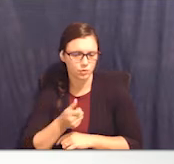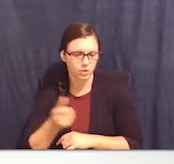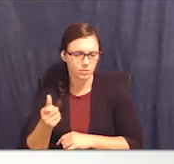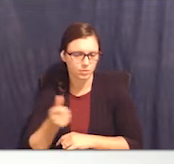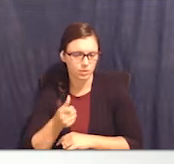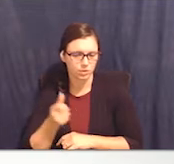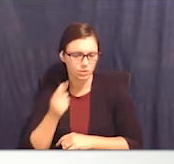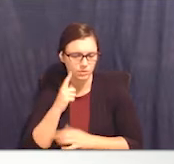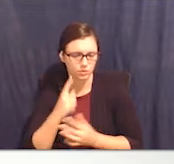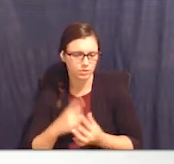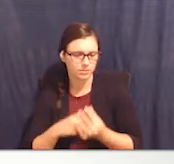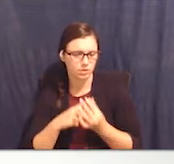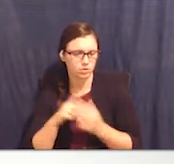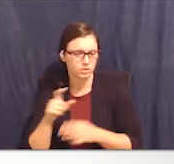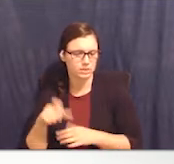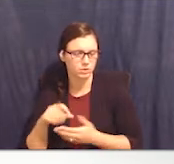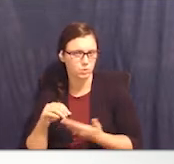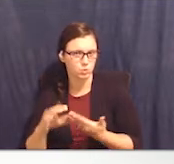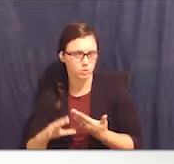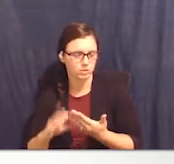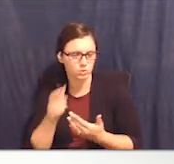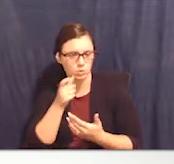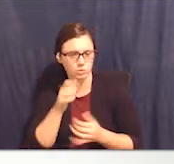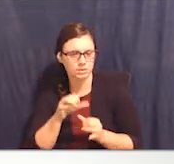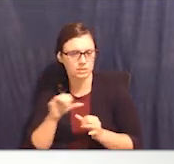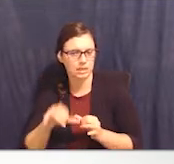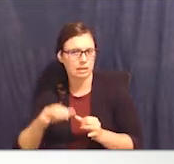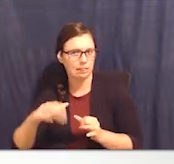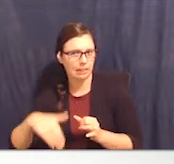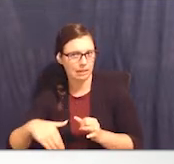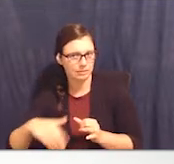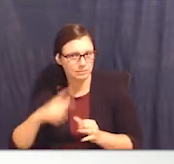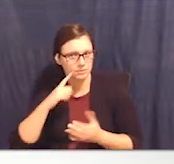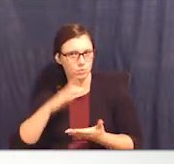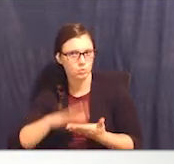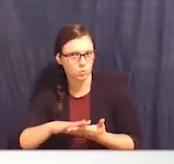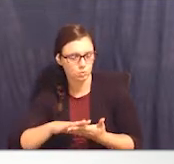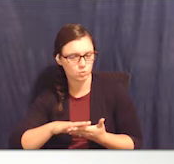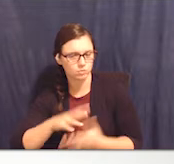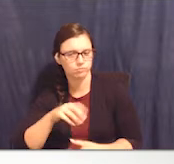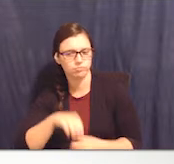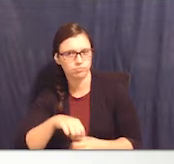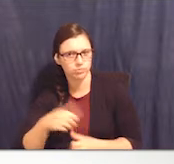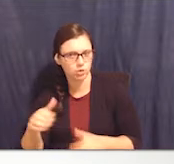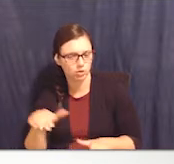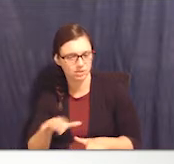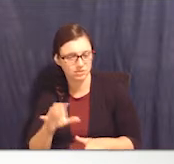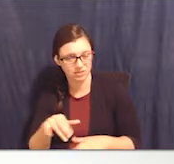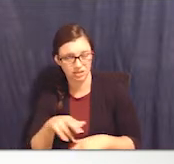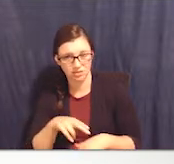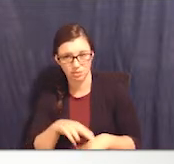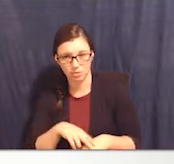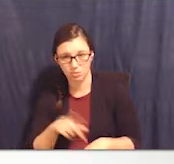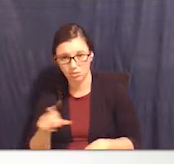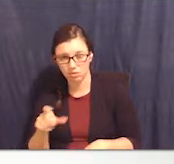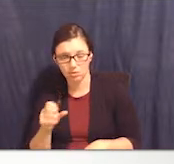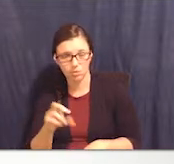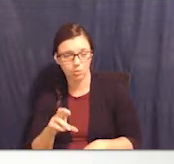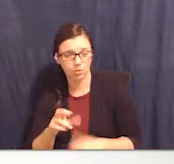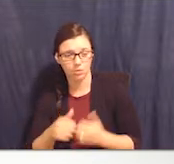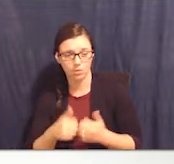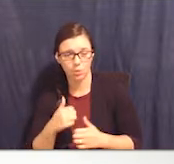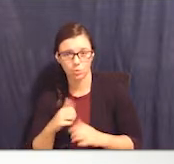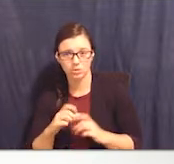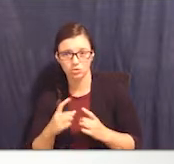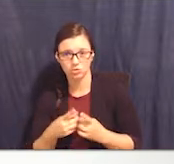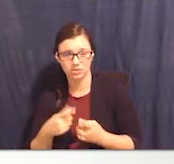Or it may be that the transportation may be with the other clubs or